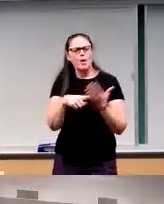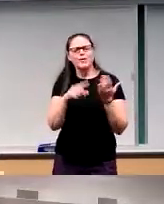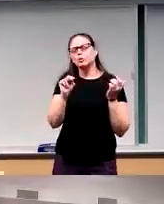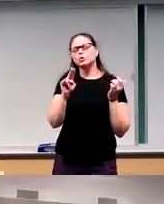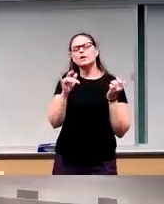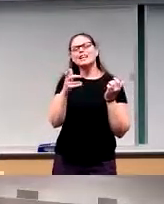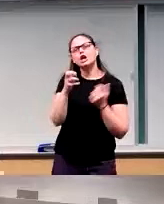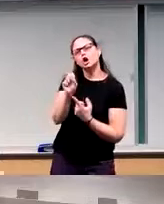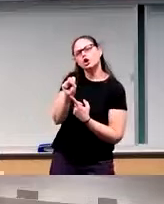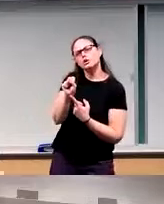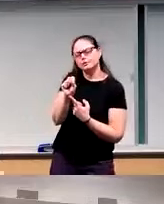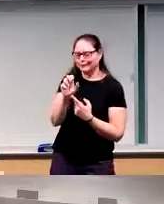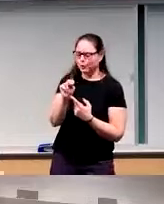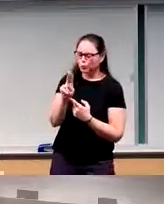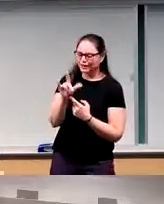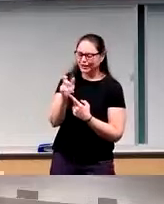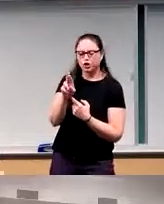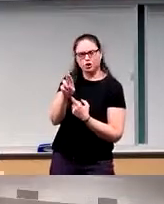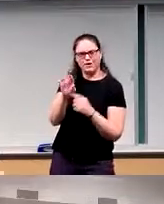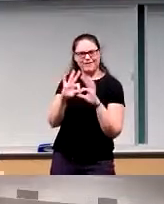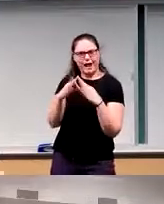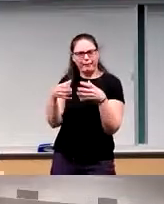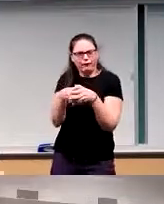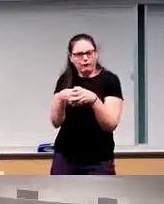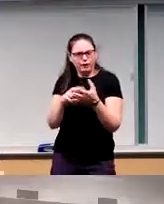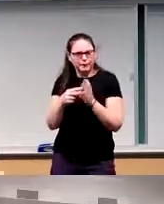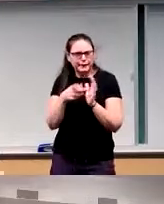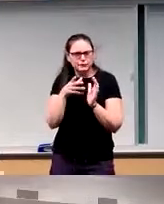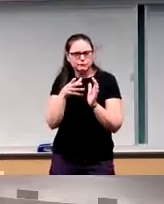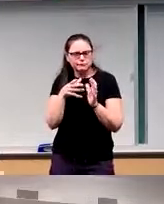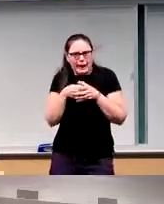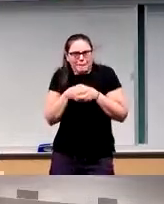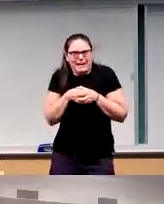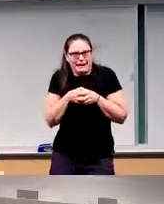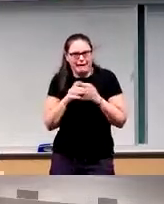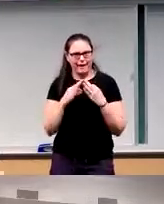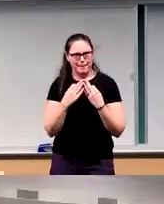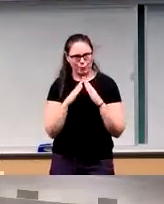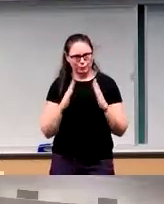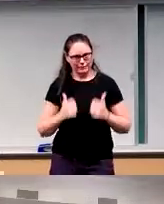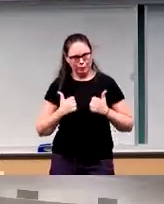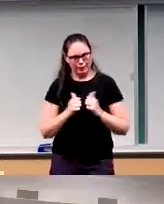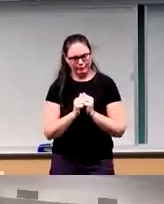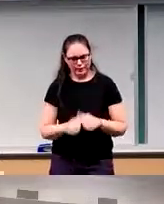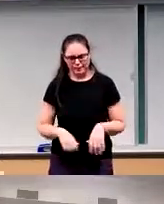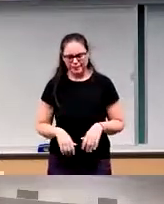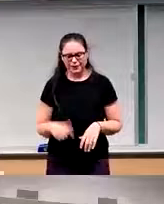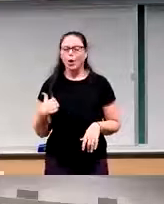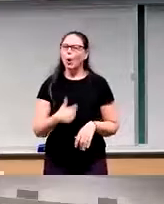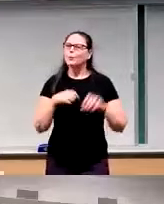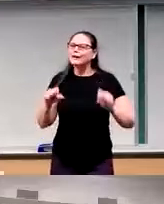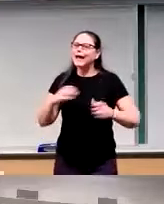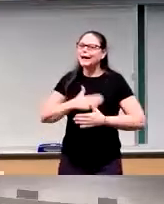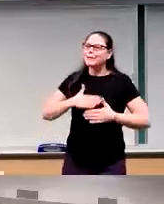crack at that, Viji? Yeah, I think we can have both. We can have an appreciation for all